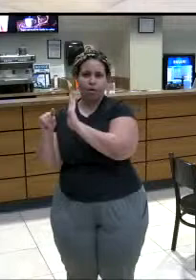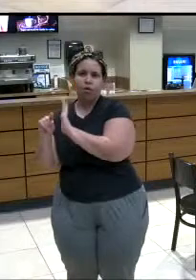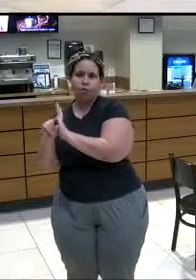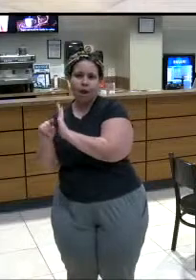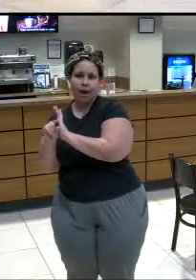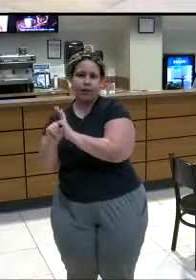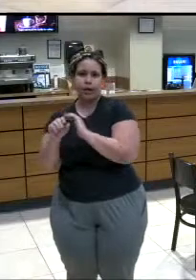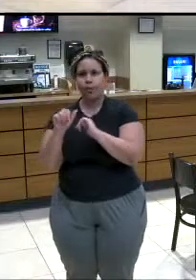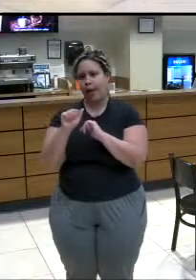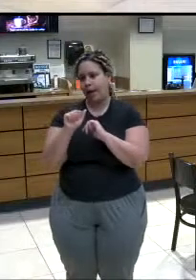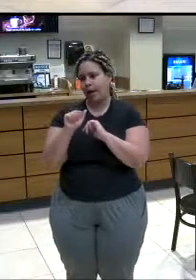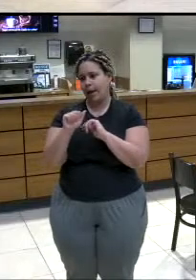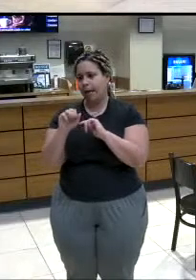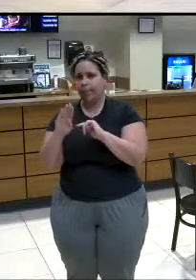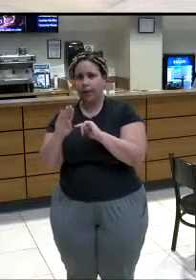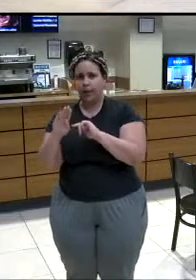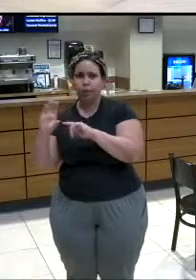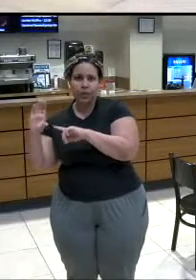on